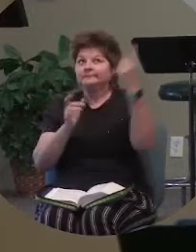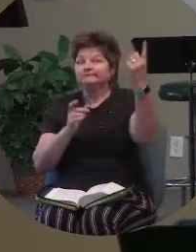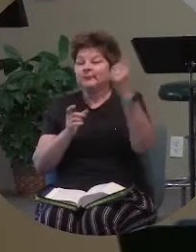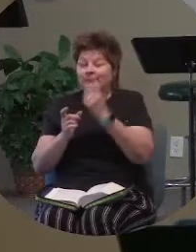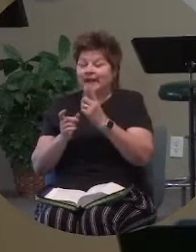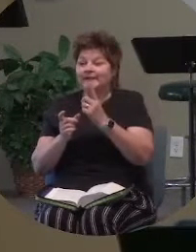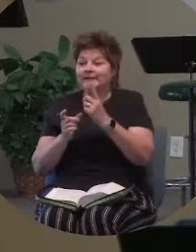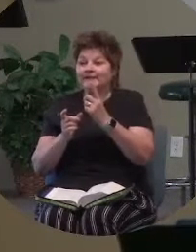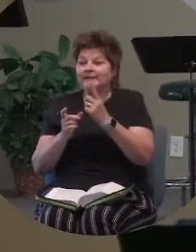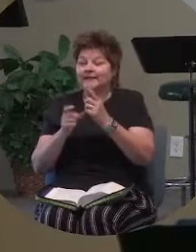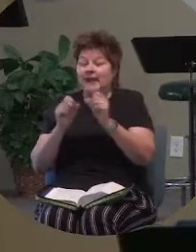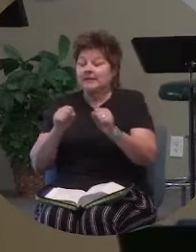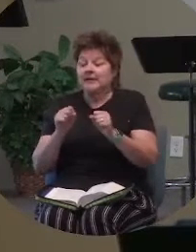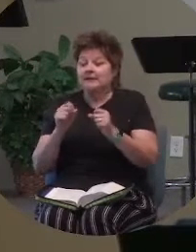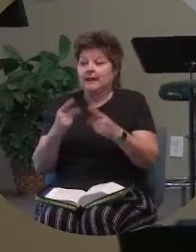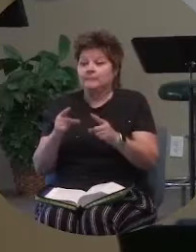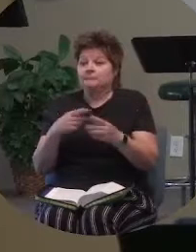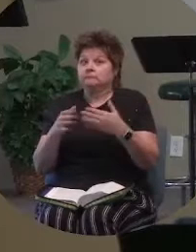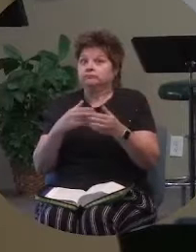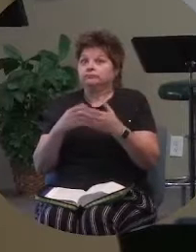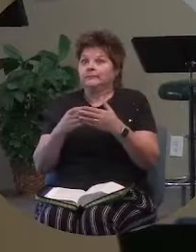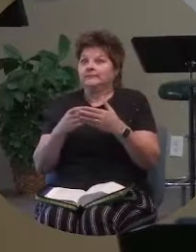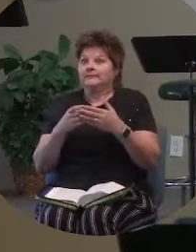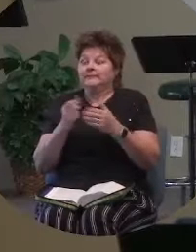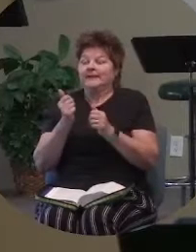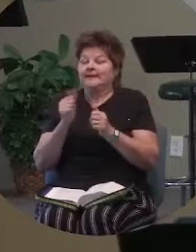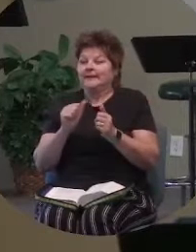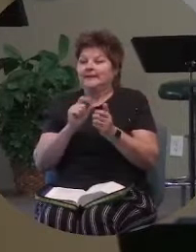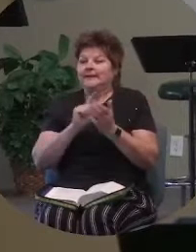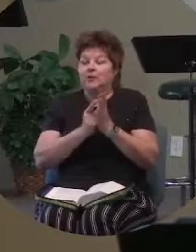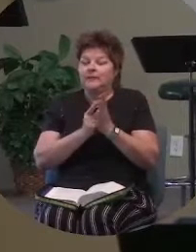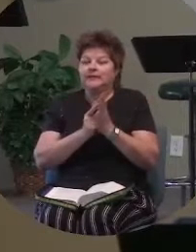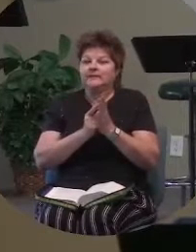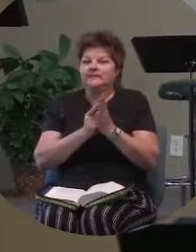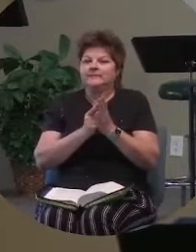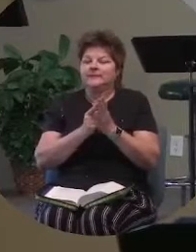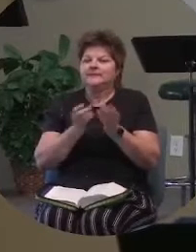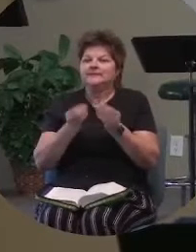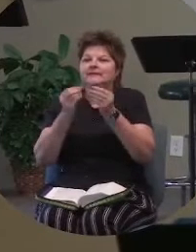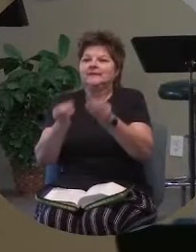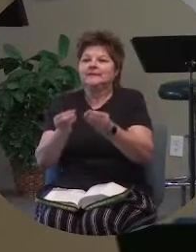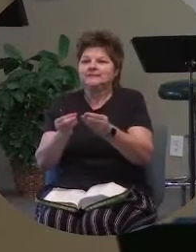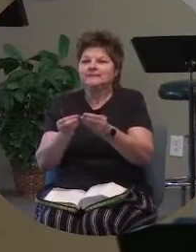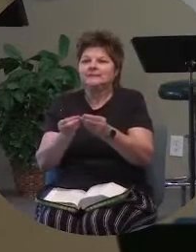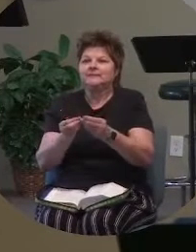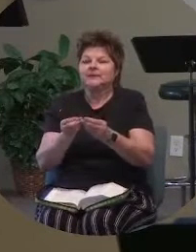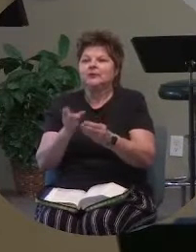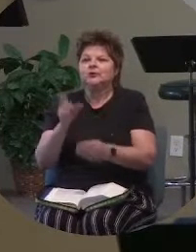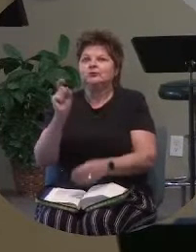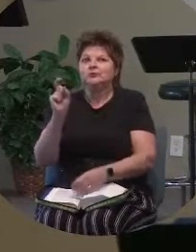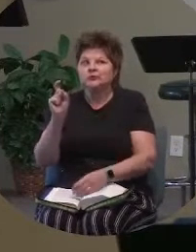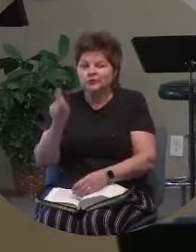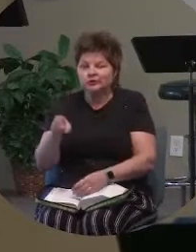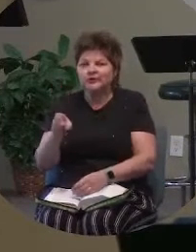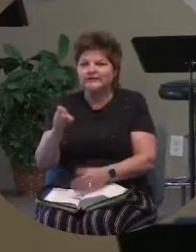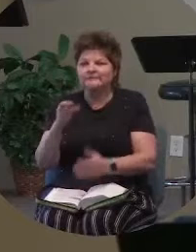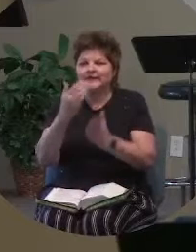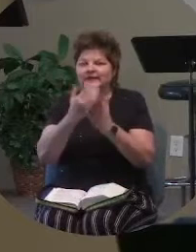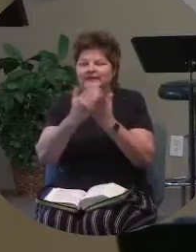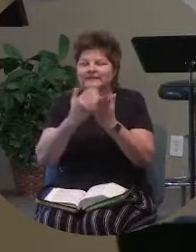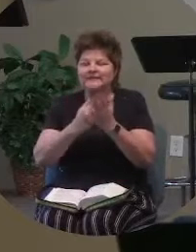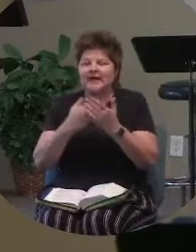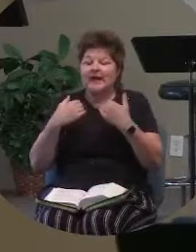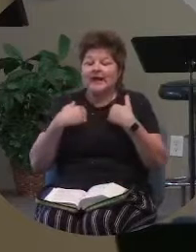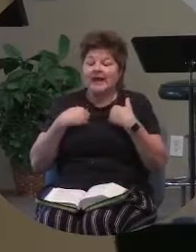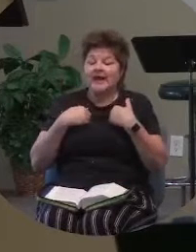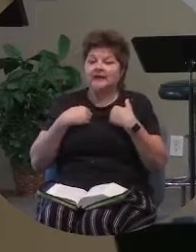yet until he comes, he's given us some yatus. You ought to. I had a professor in